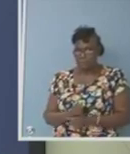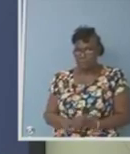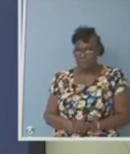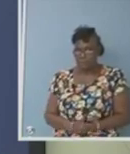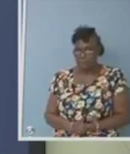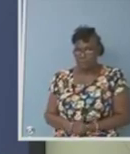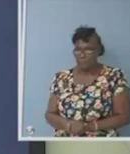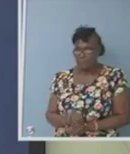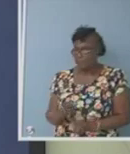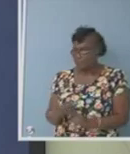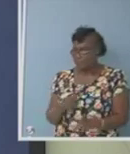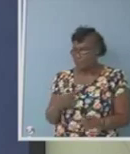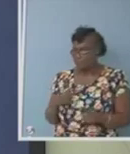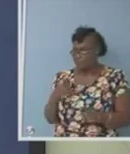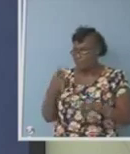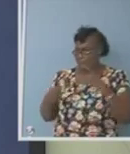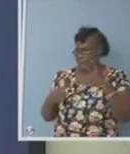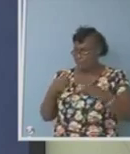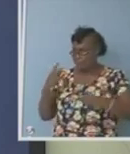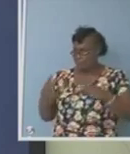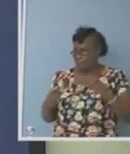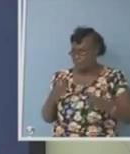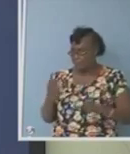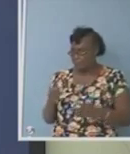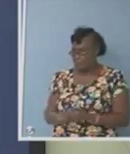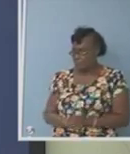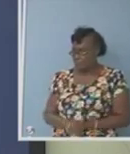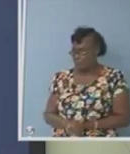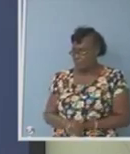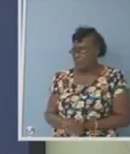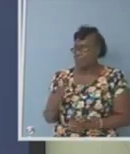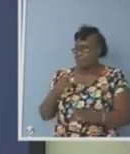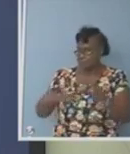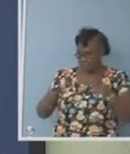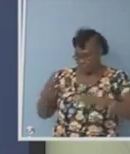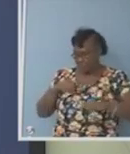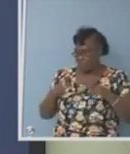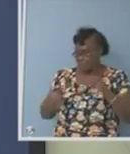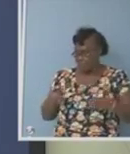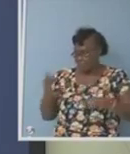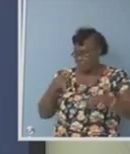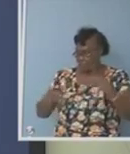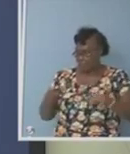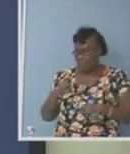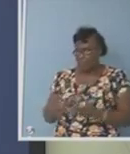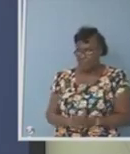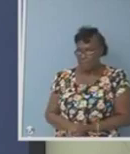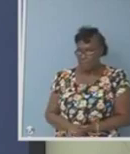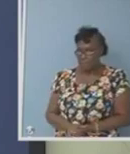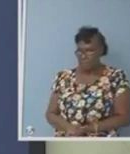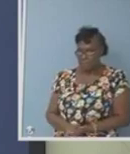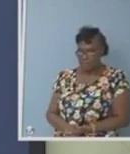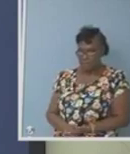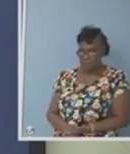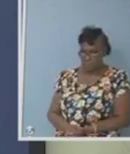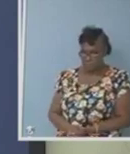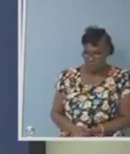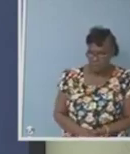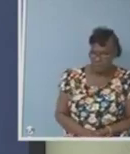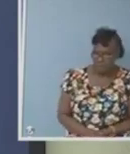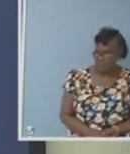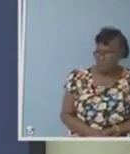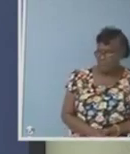visitors. As we might all be aware that the primary source market for the Tobago